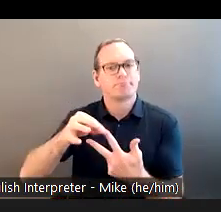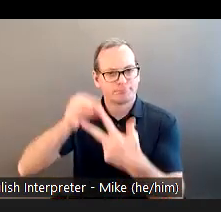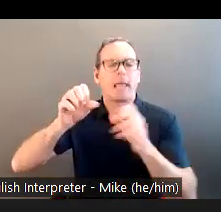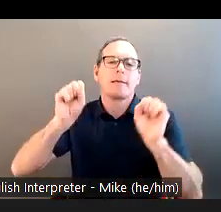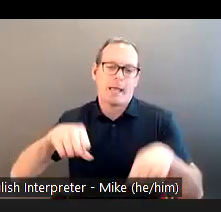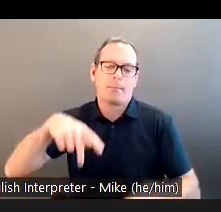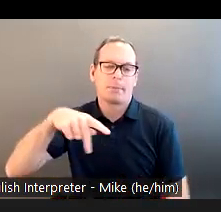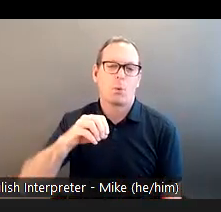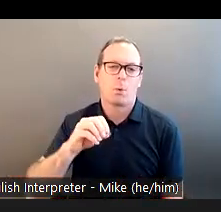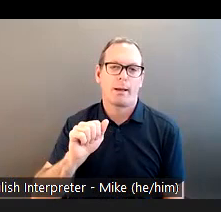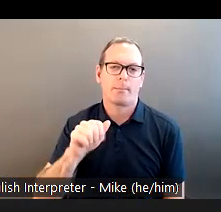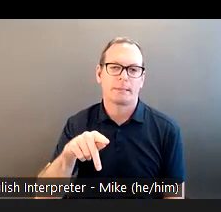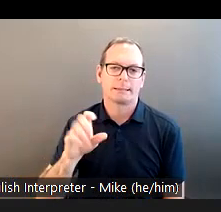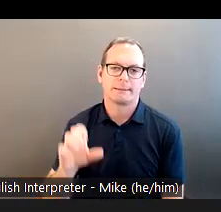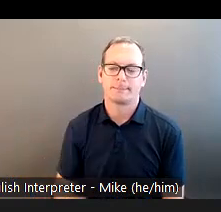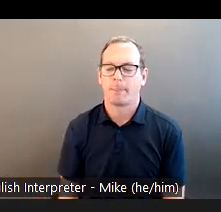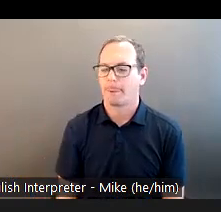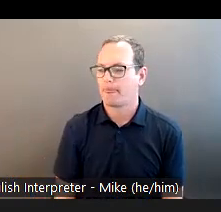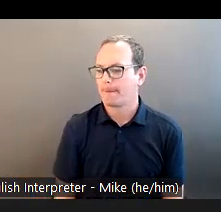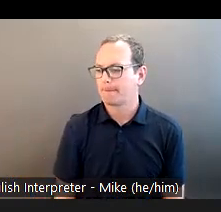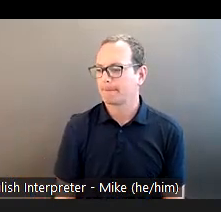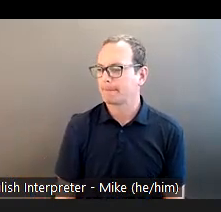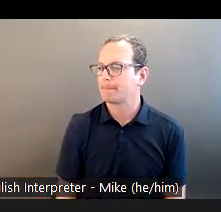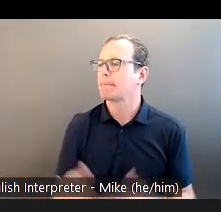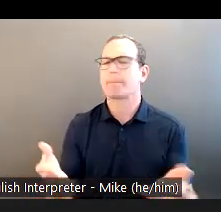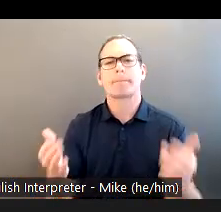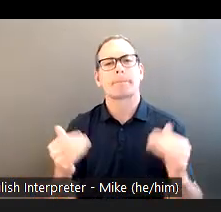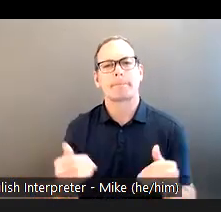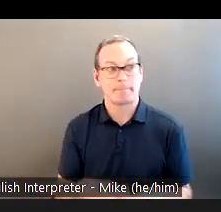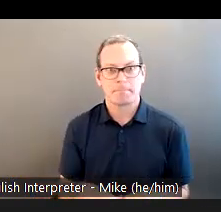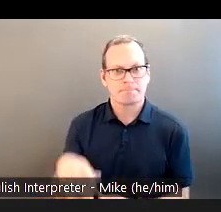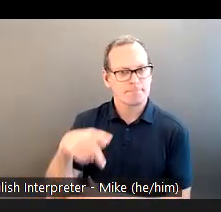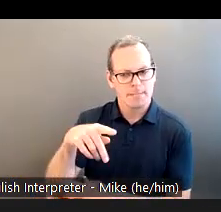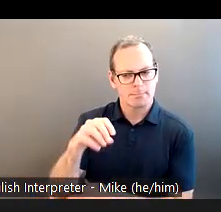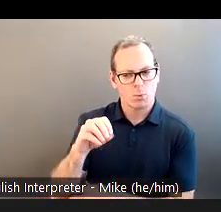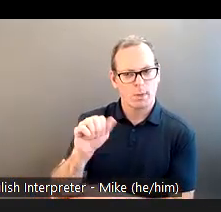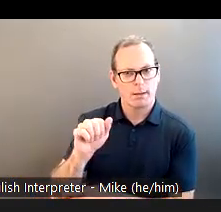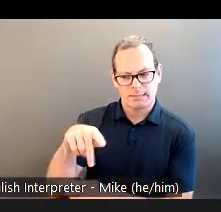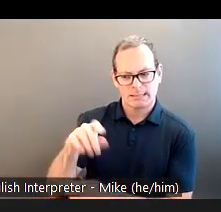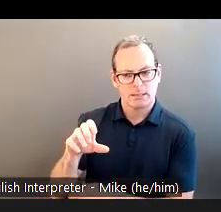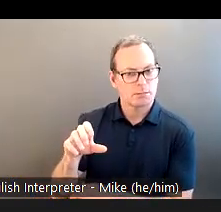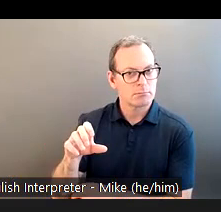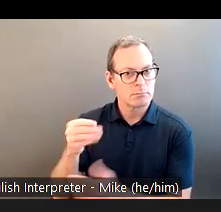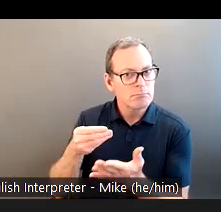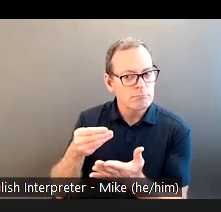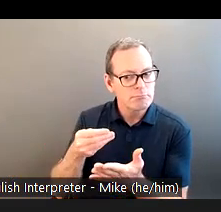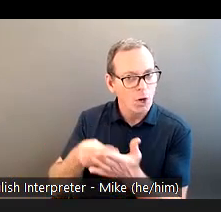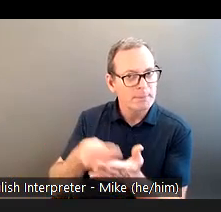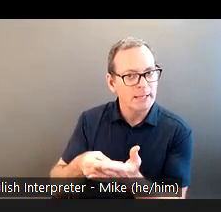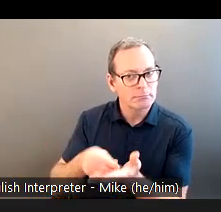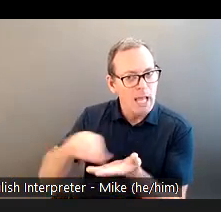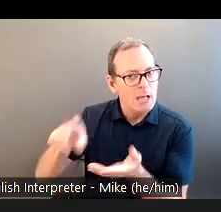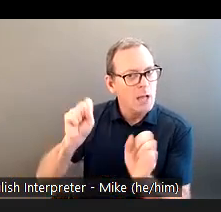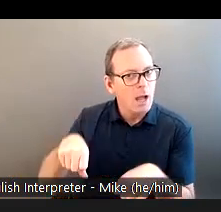So is the attorney ever compensated? And for those who joined me back in January, I did make an error on this part, so I'll correct it